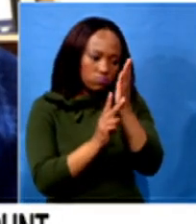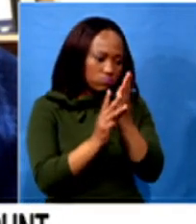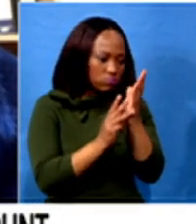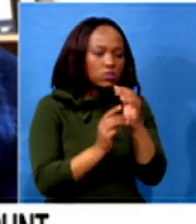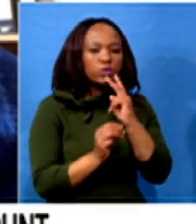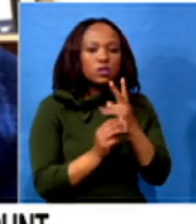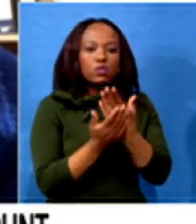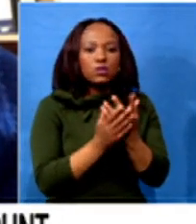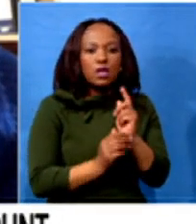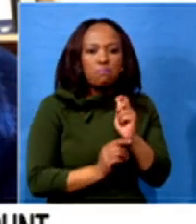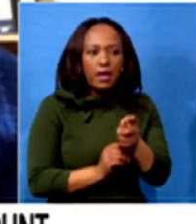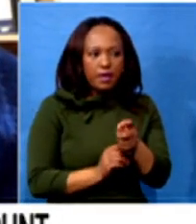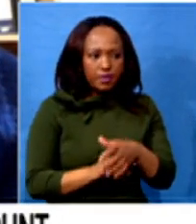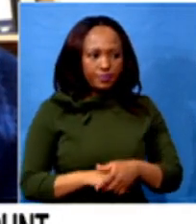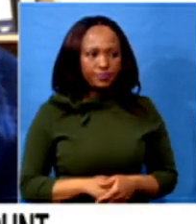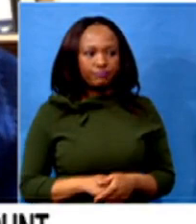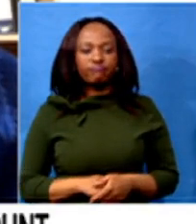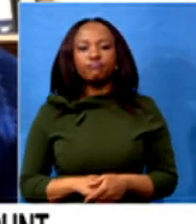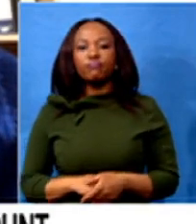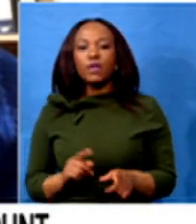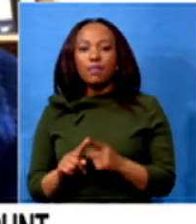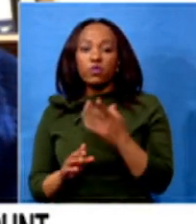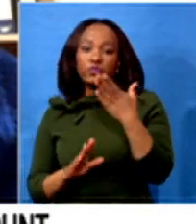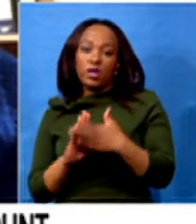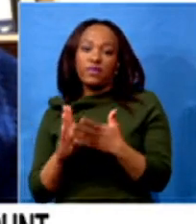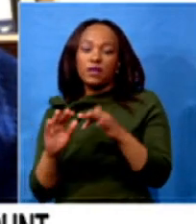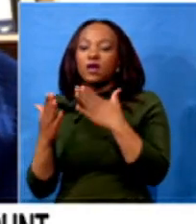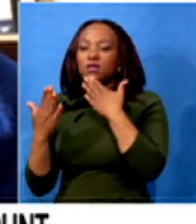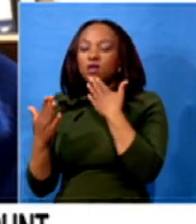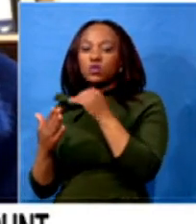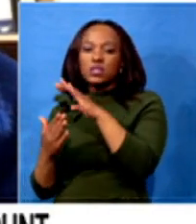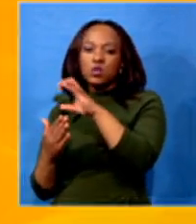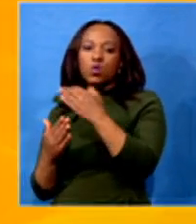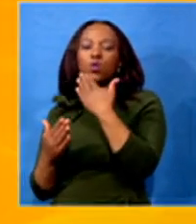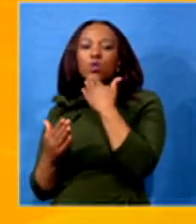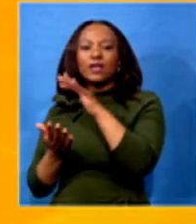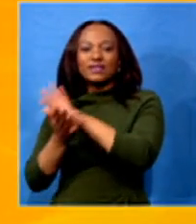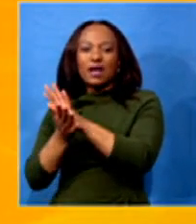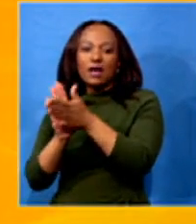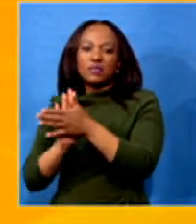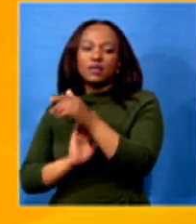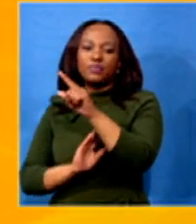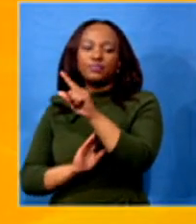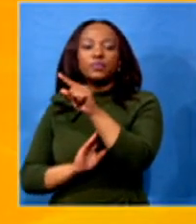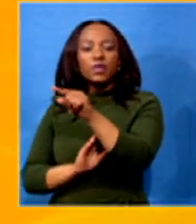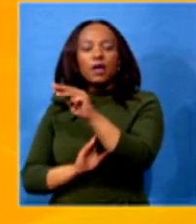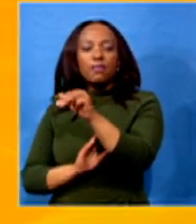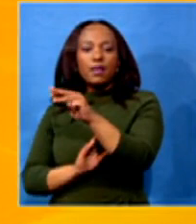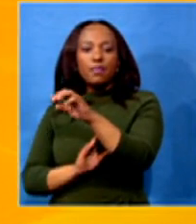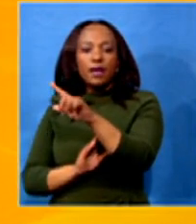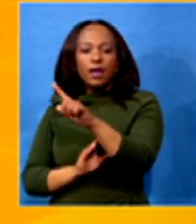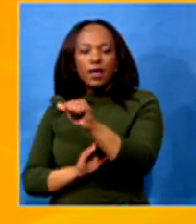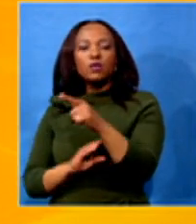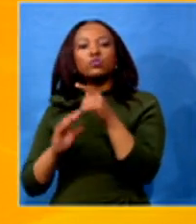expedite. Well, we have to leave it there. Thank you so much, CEO of SASSA, Totsie Memela, talking to us about the window